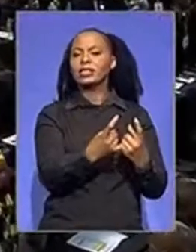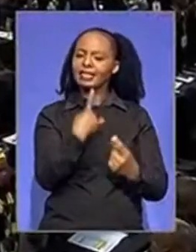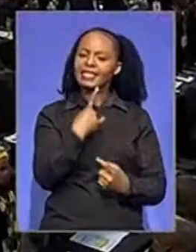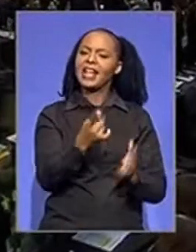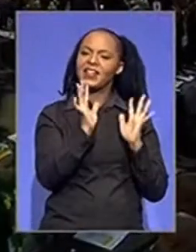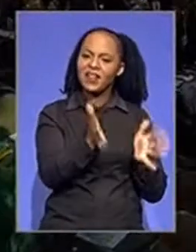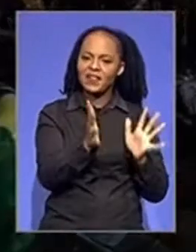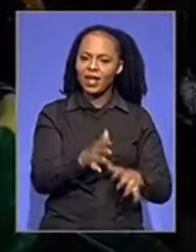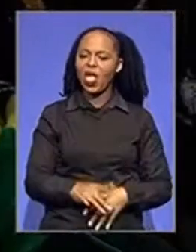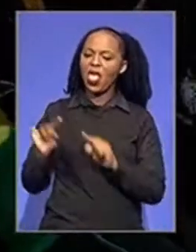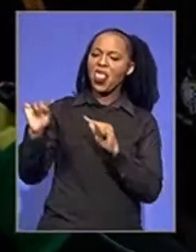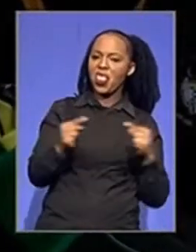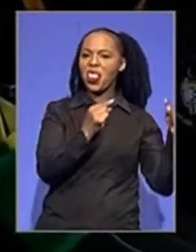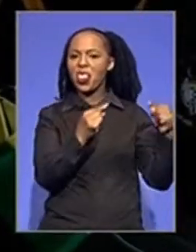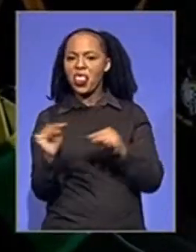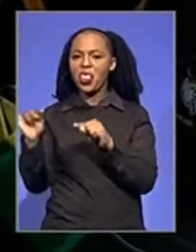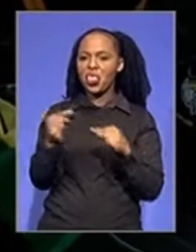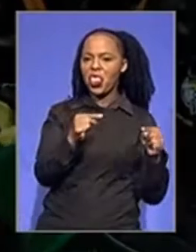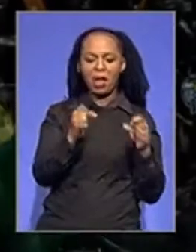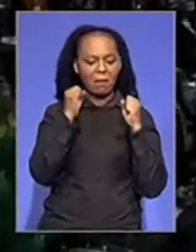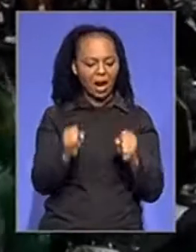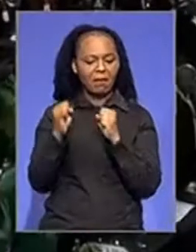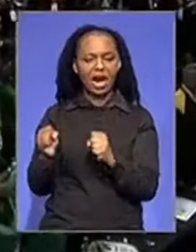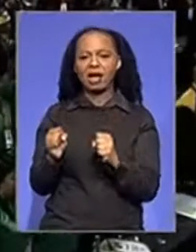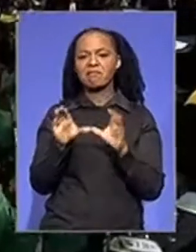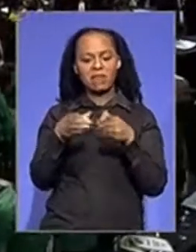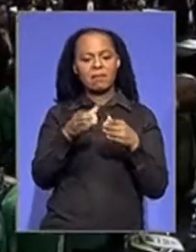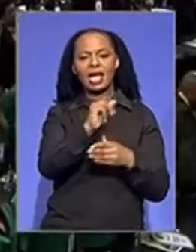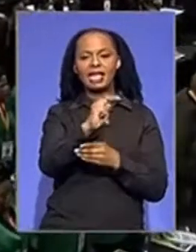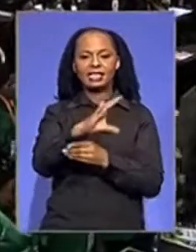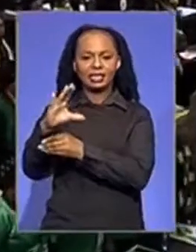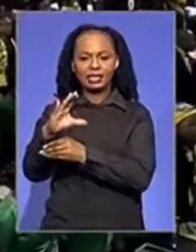le go loya ka gare ga mokgatlo o bušago khutšo le botee bja madula